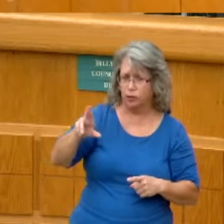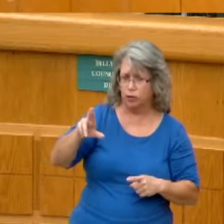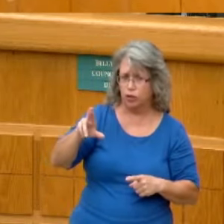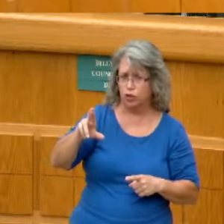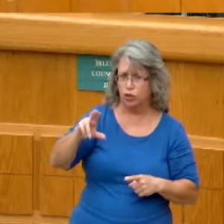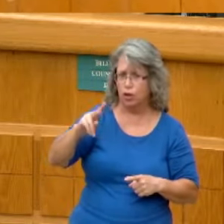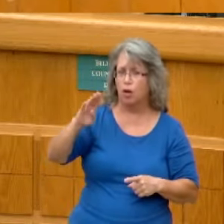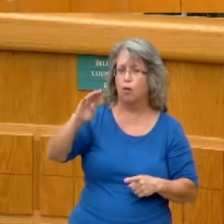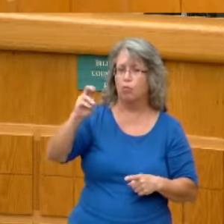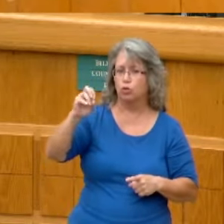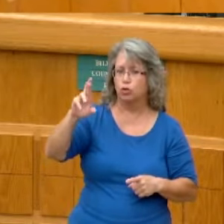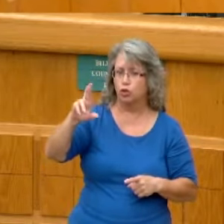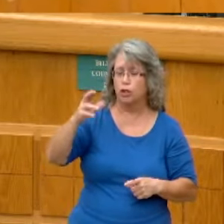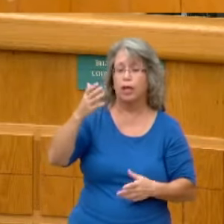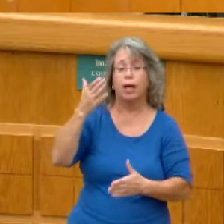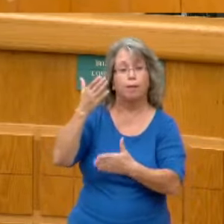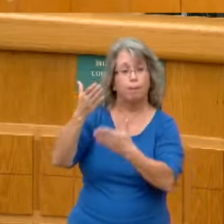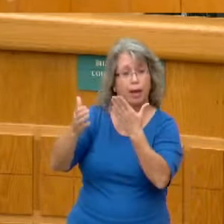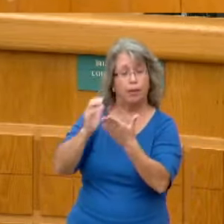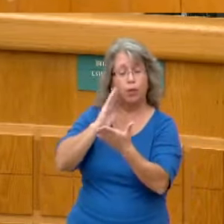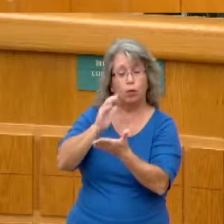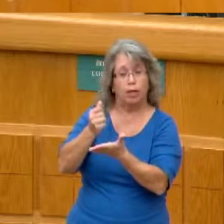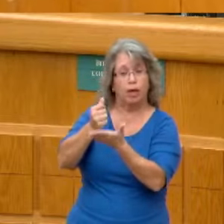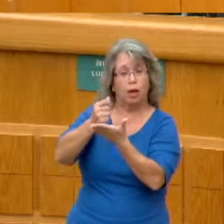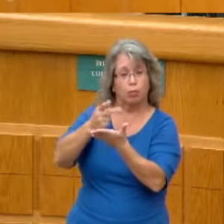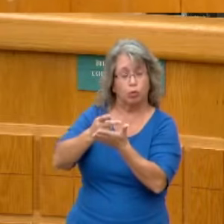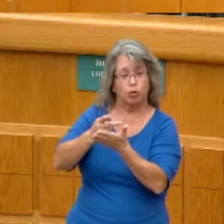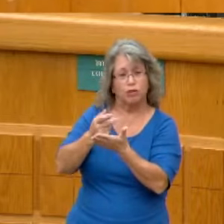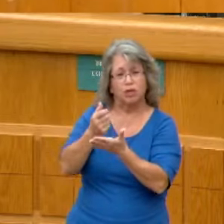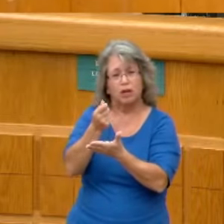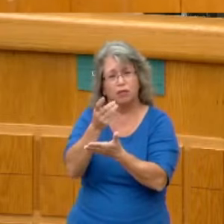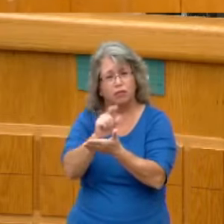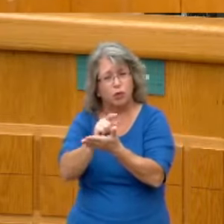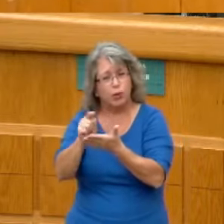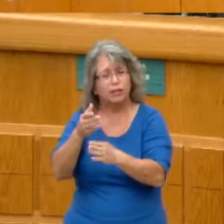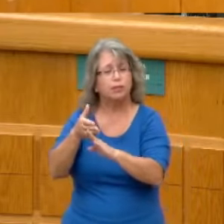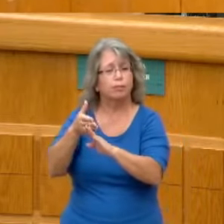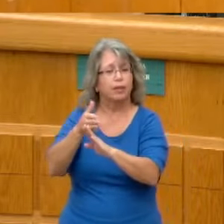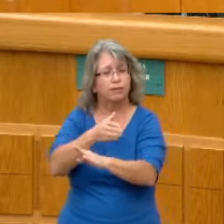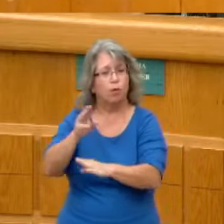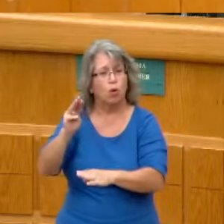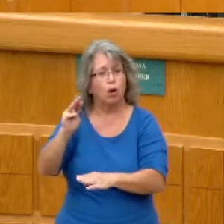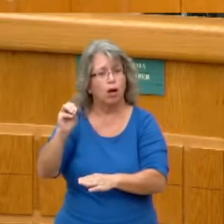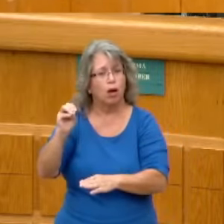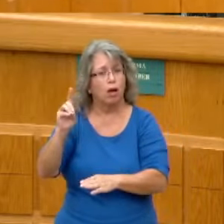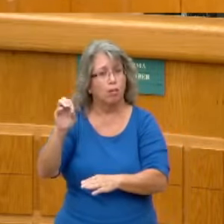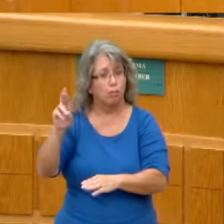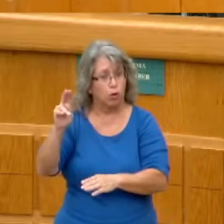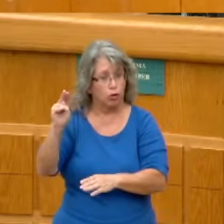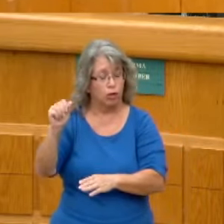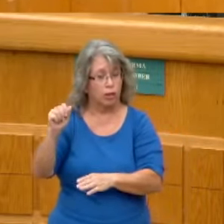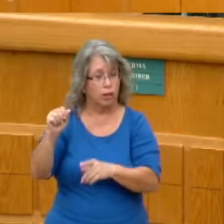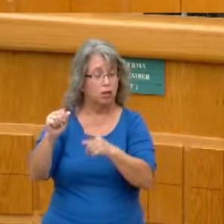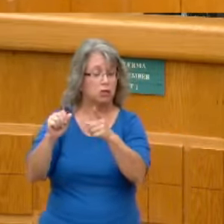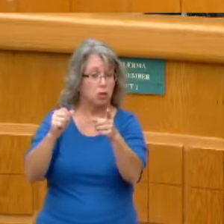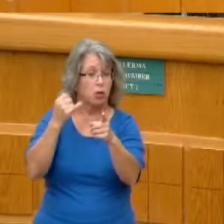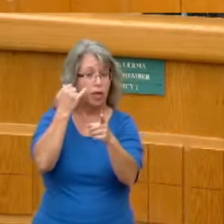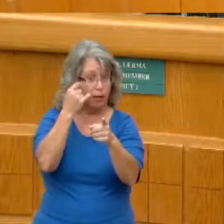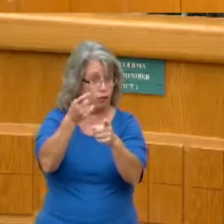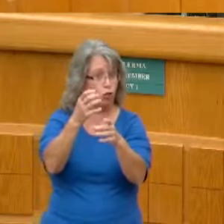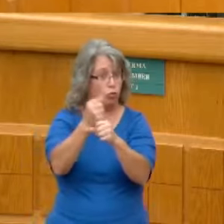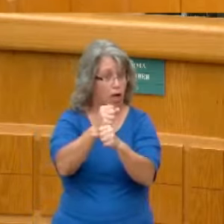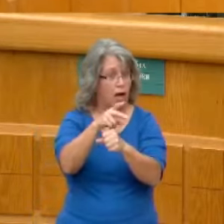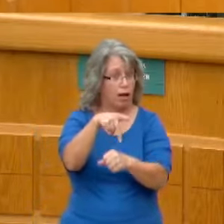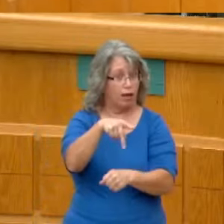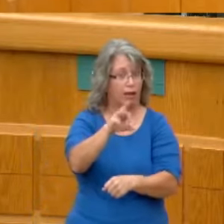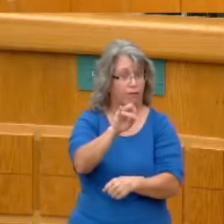approved a few weeks before the Moderna booster is actually approved. So make sure that if you have a Pfizer vaccine initially and you got the